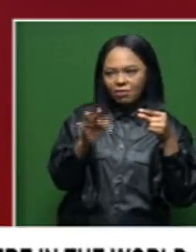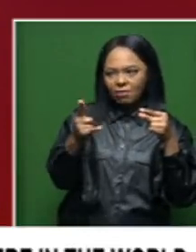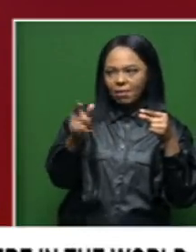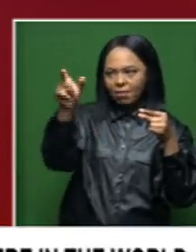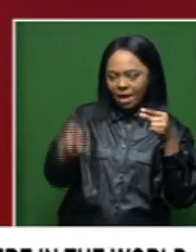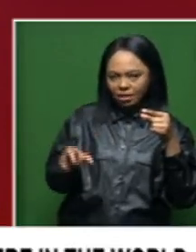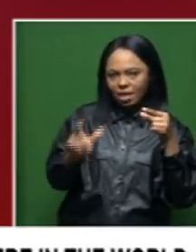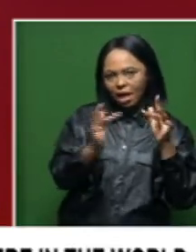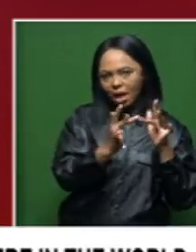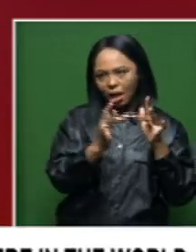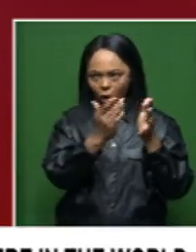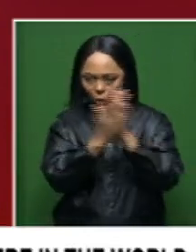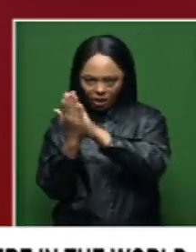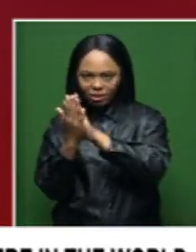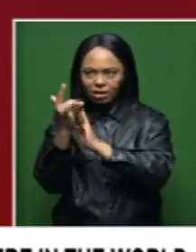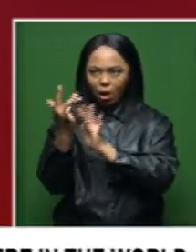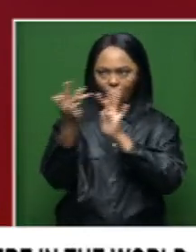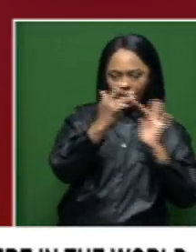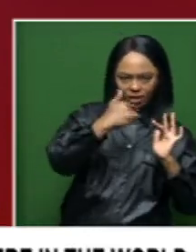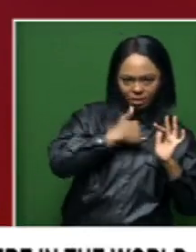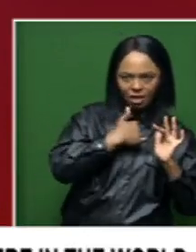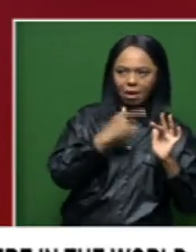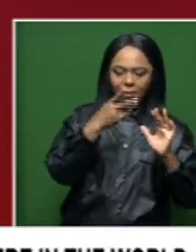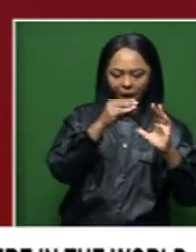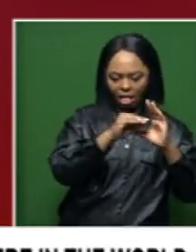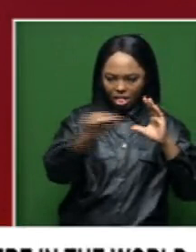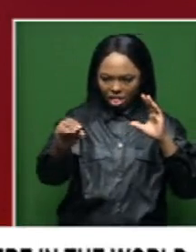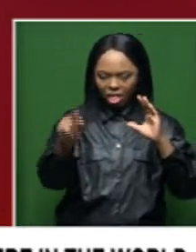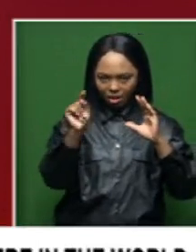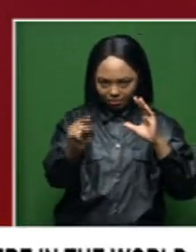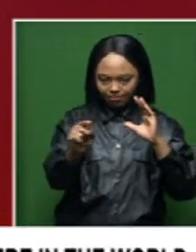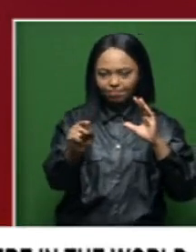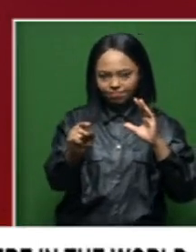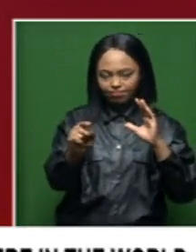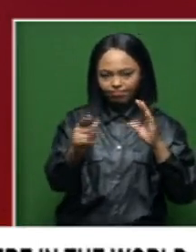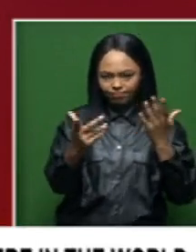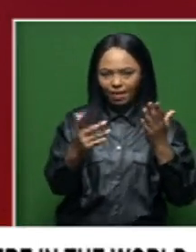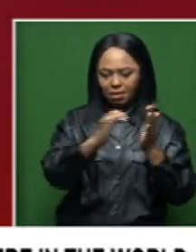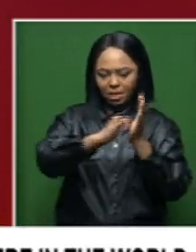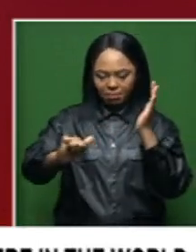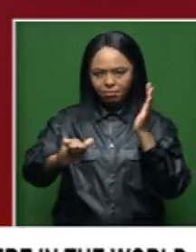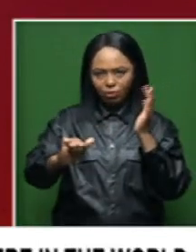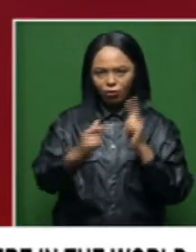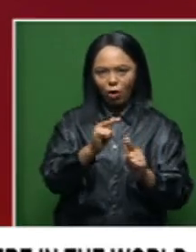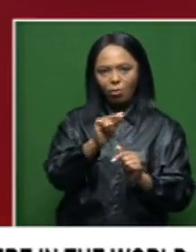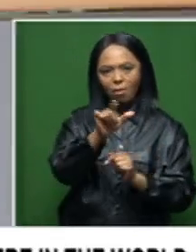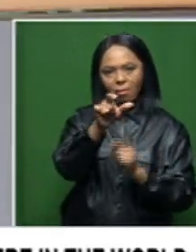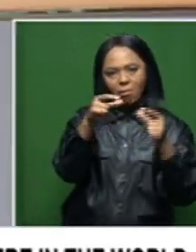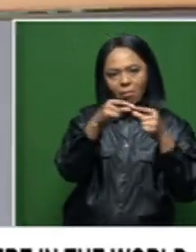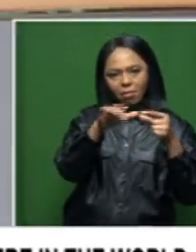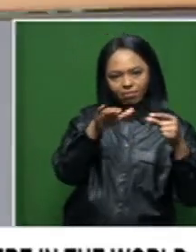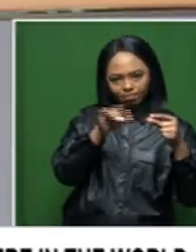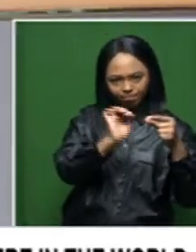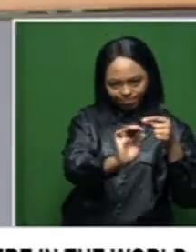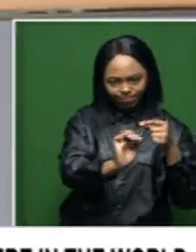everybody requests to connect with you, that is where the payment will go, which we can then withdraw via PayPal as well. Yeah. What did you see